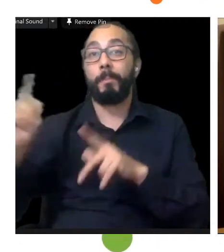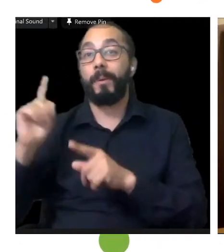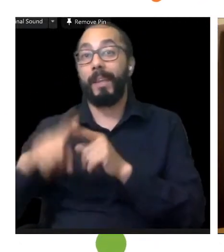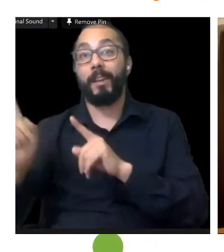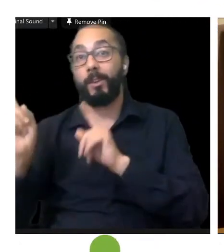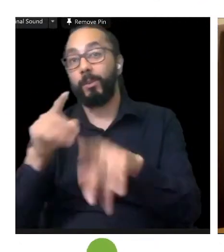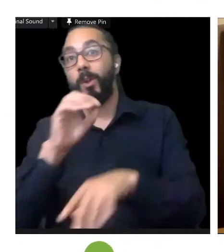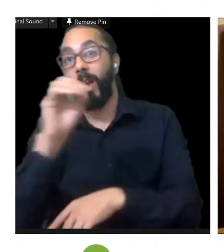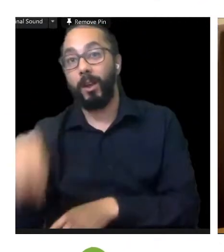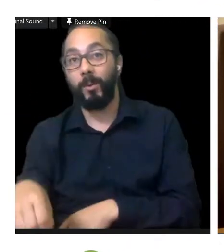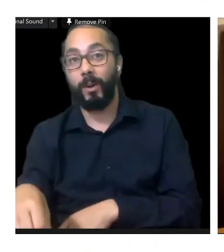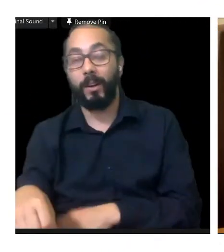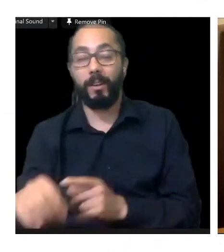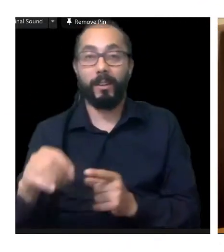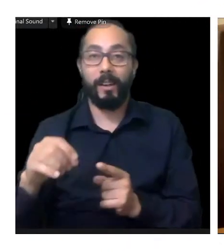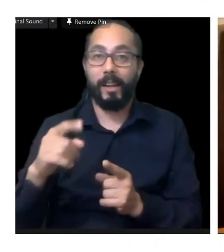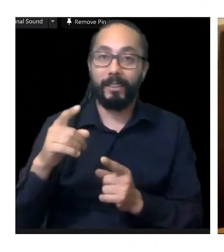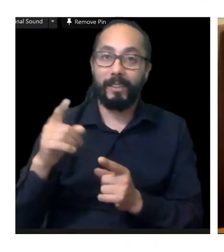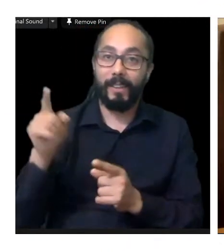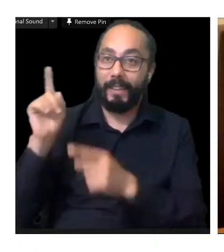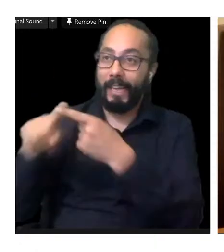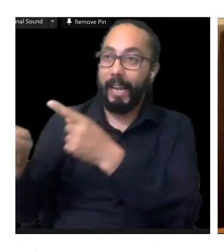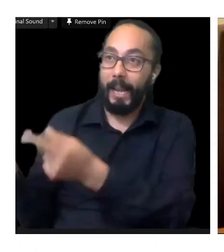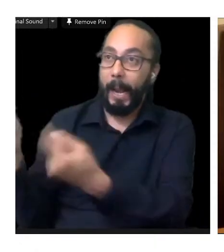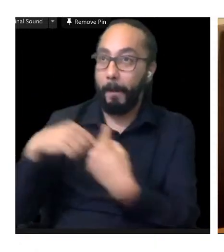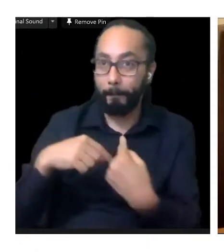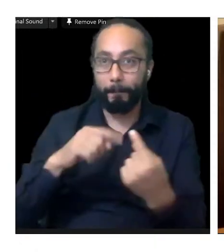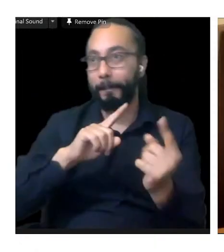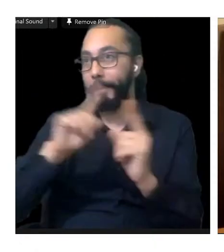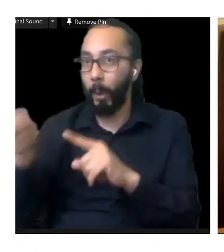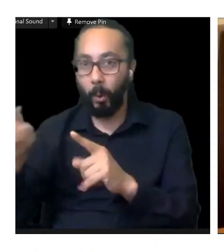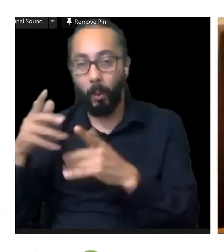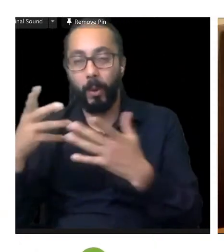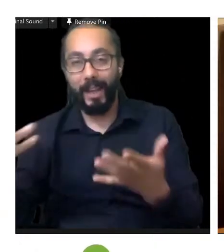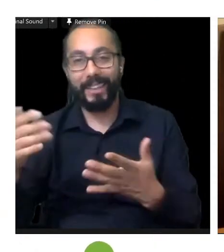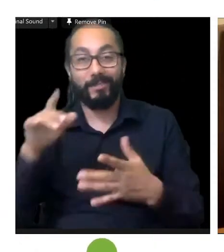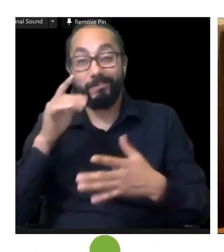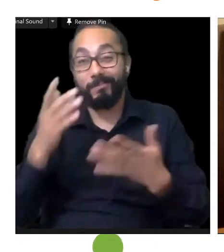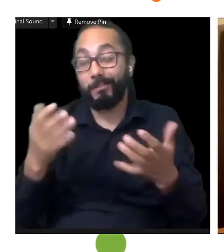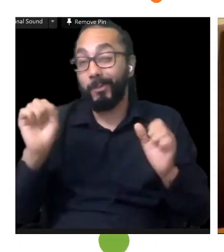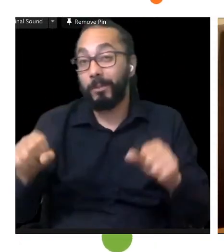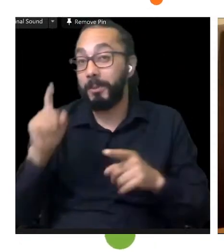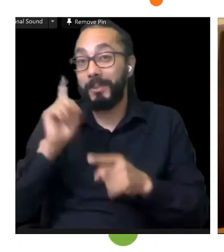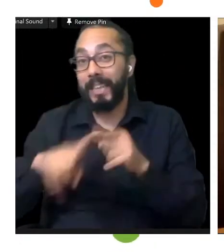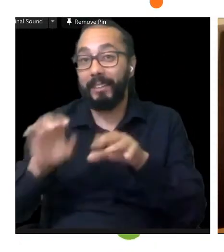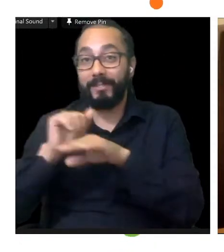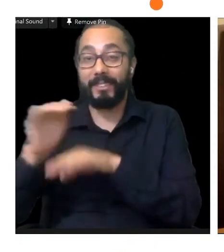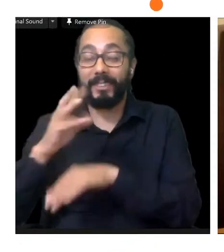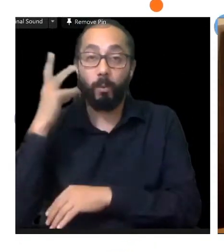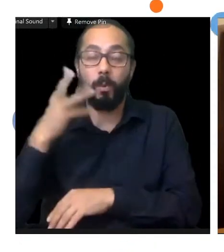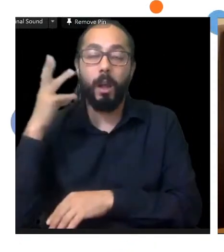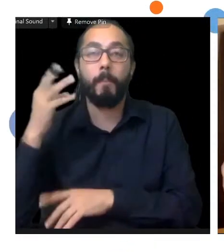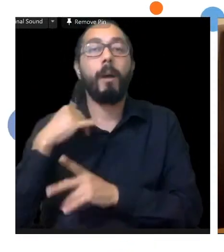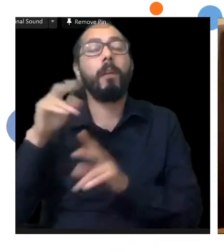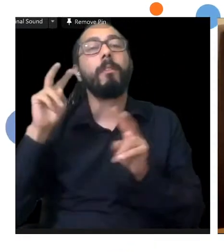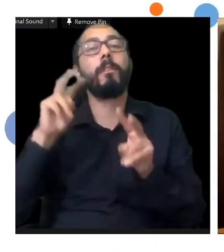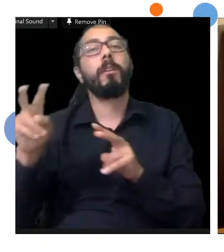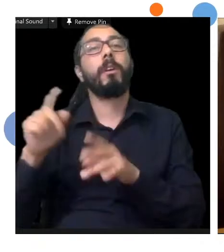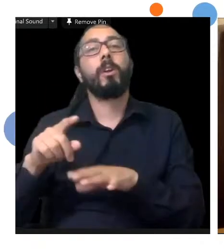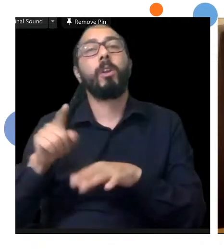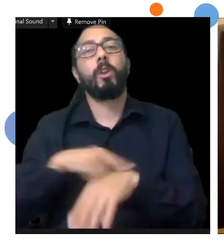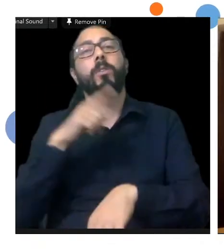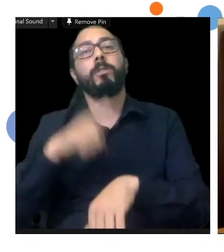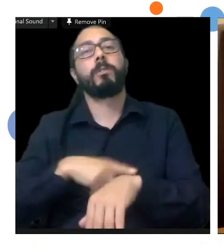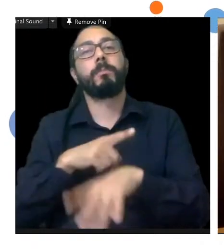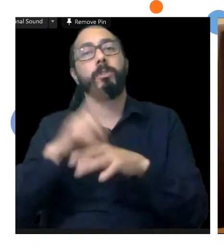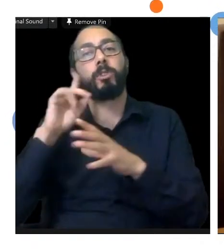wine like Bart on the beaches. And second, you know, as organizations are thinking about long-term strategy through and beyond COVID, I